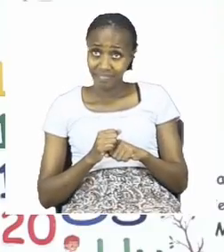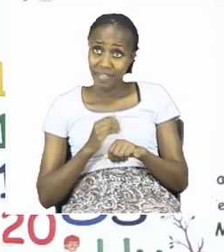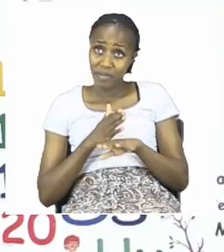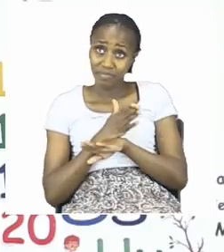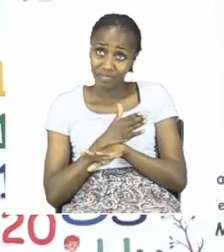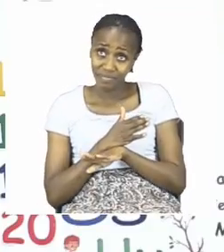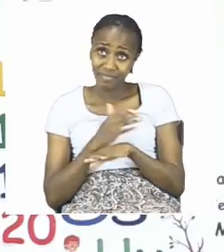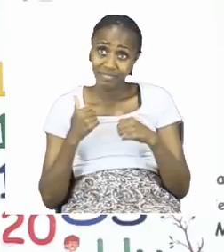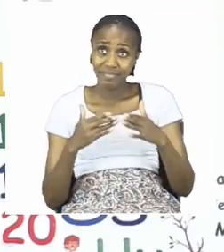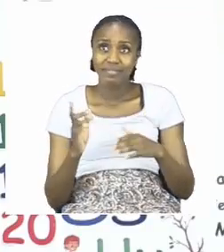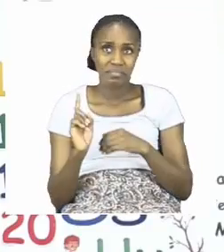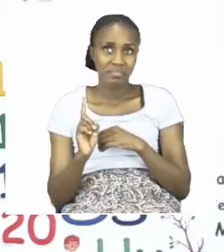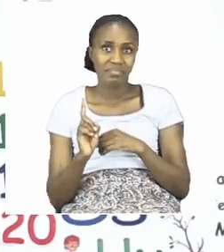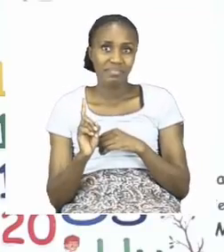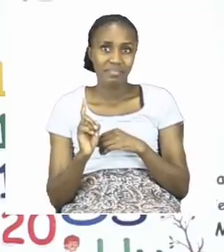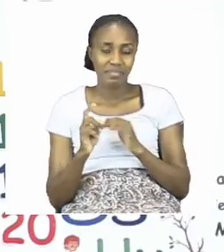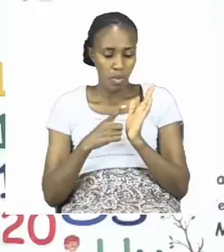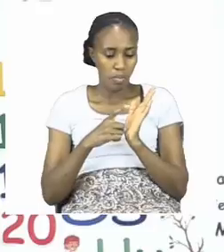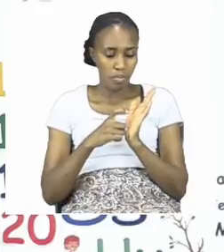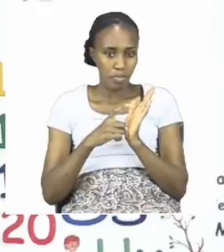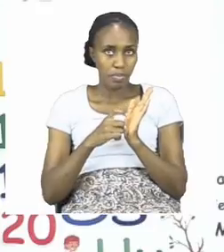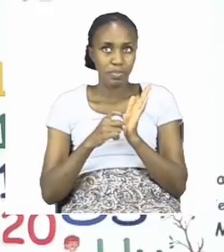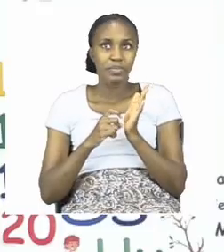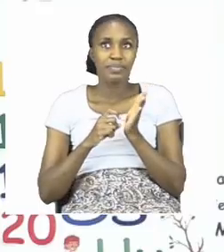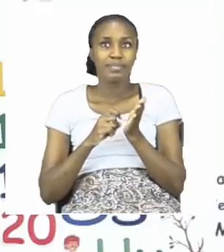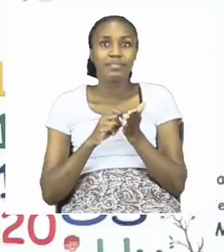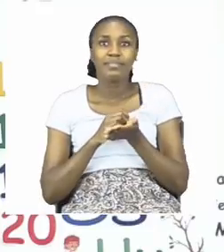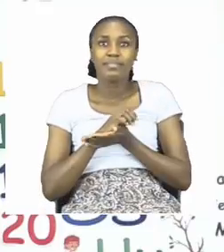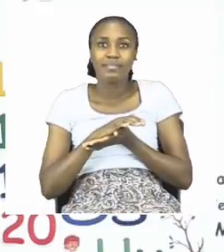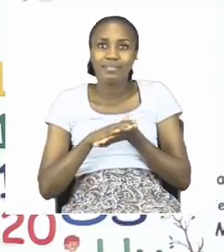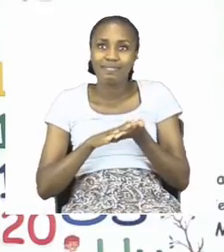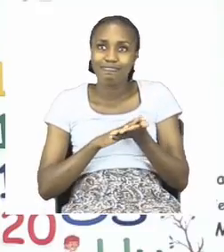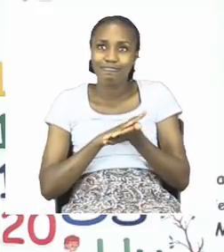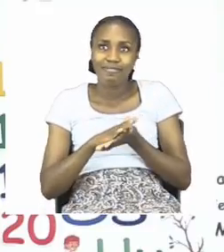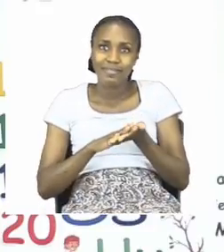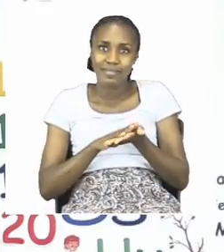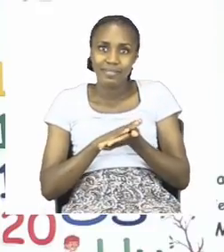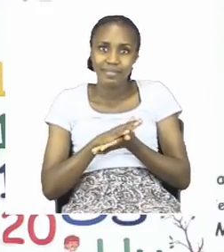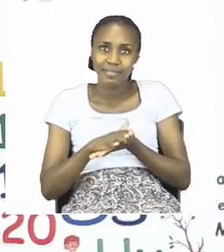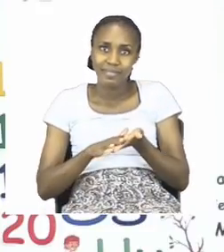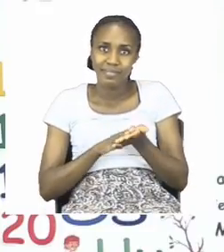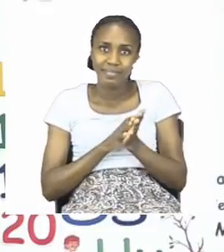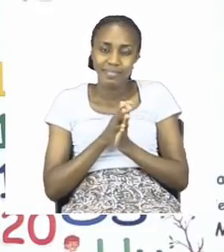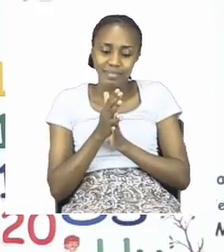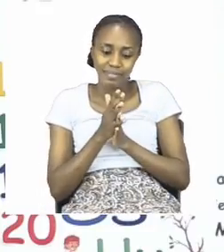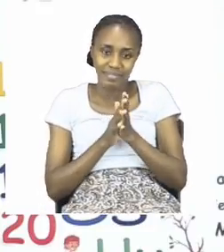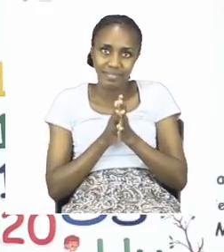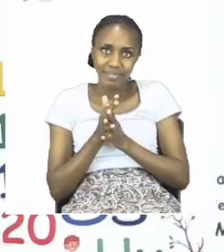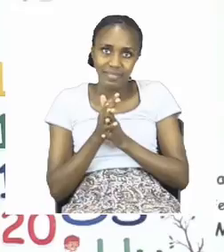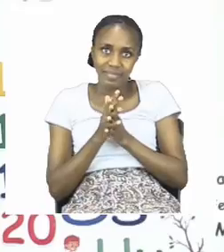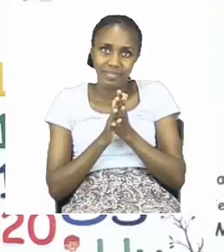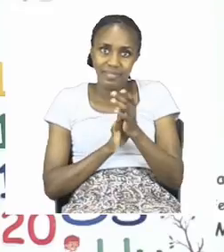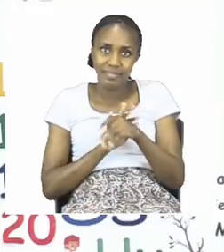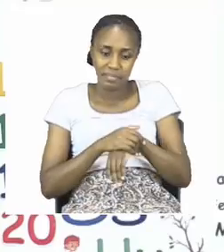into any lessons, boys and girls, we know that we need to sanitize. So let us rub our hands inside,